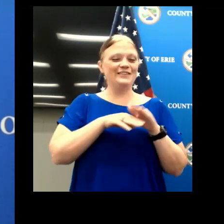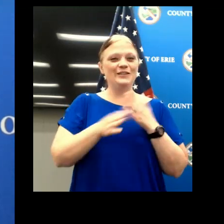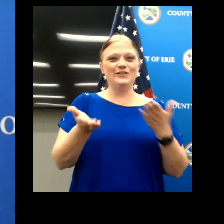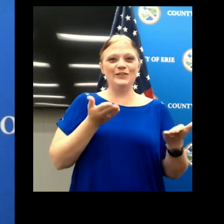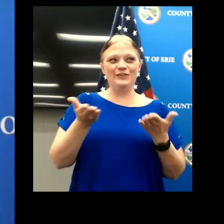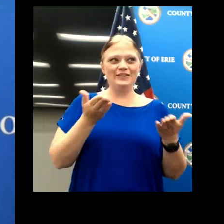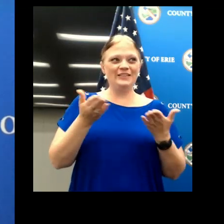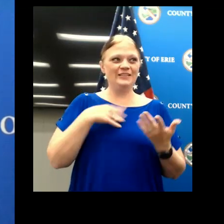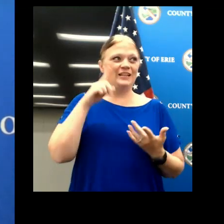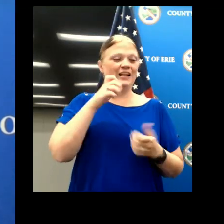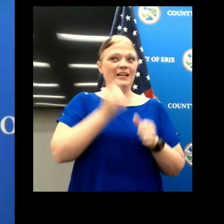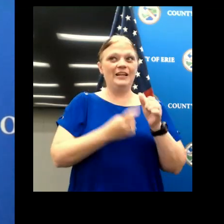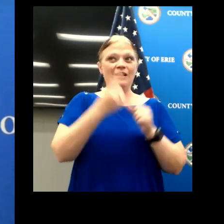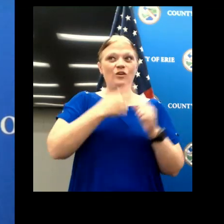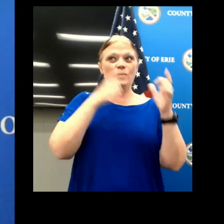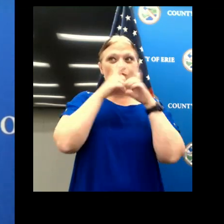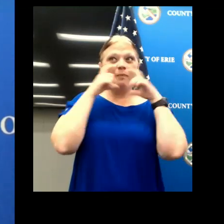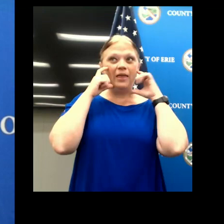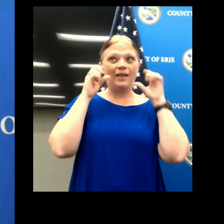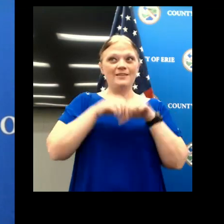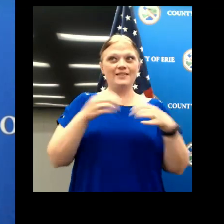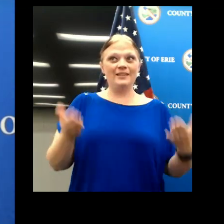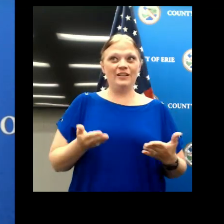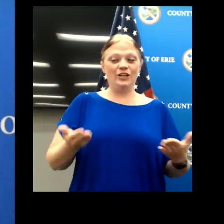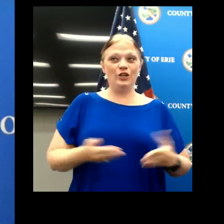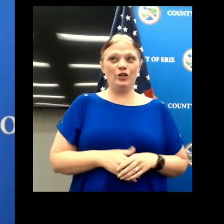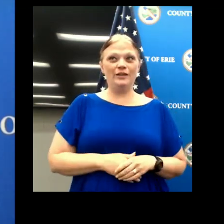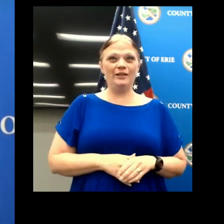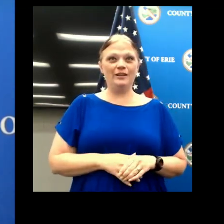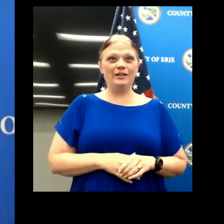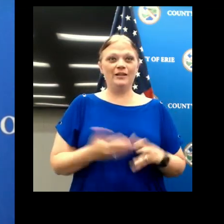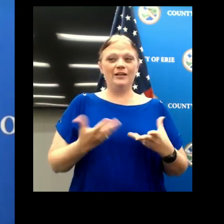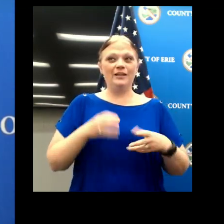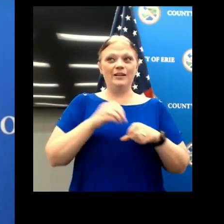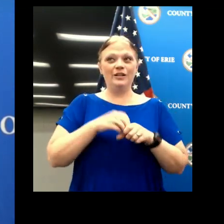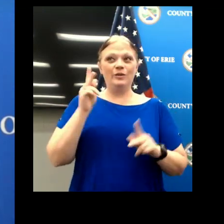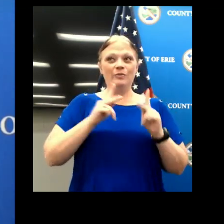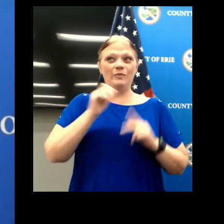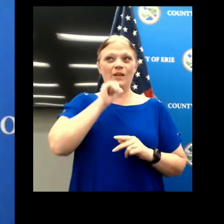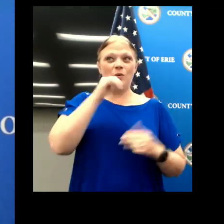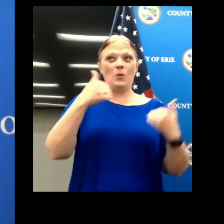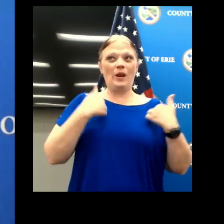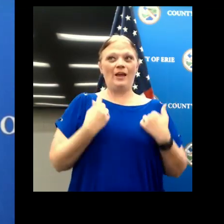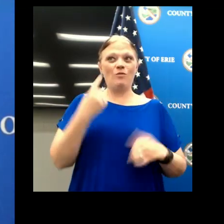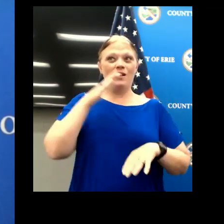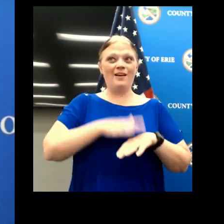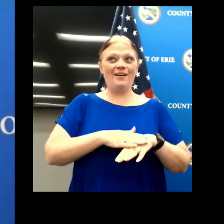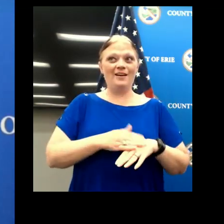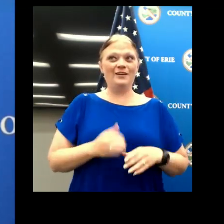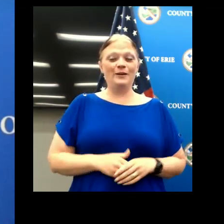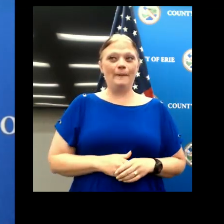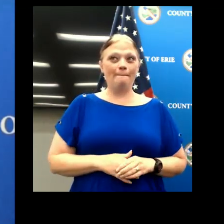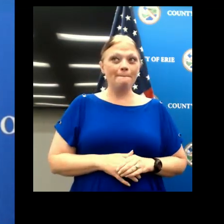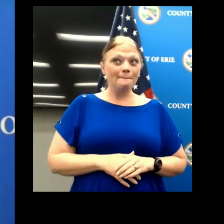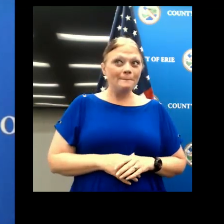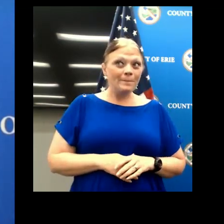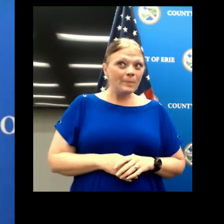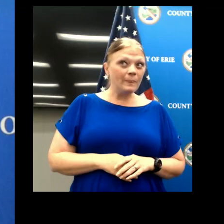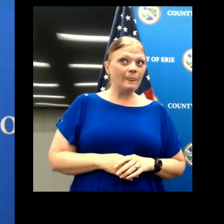I need everyone to wear their masks in here, including those that do not have a mask on. That